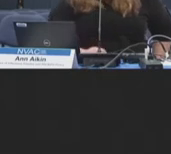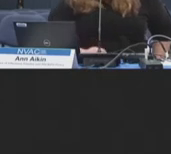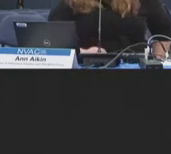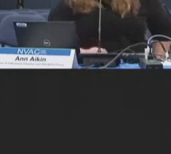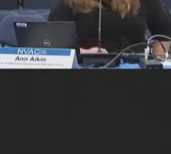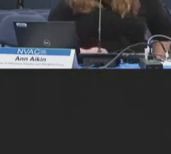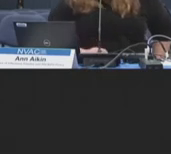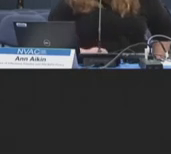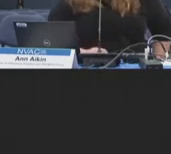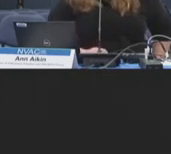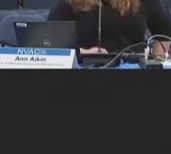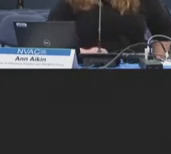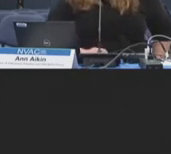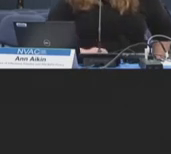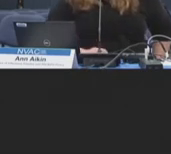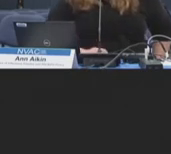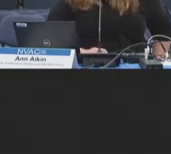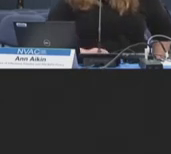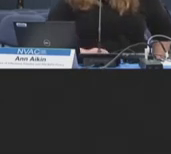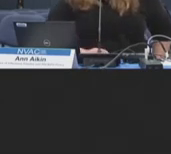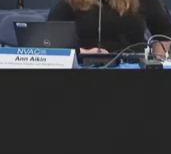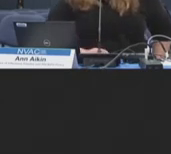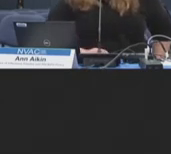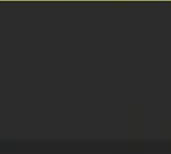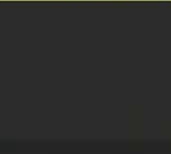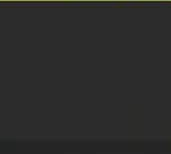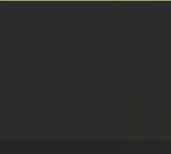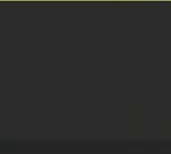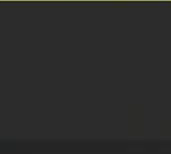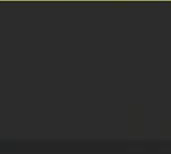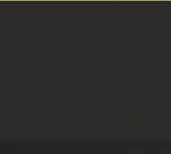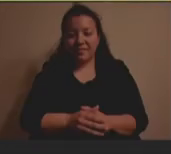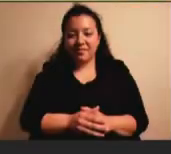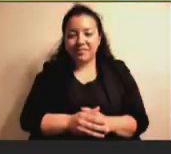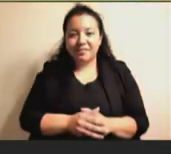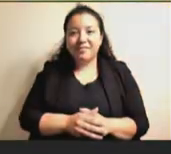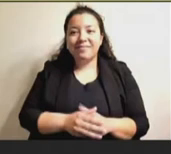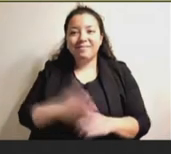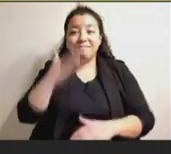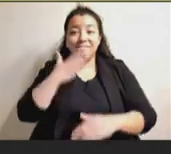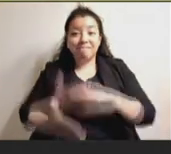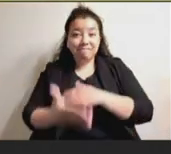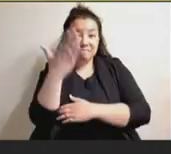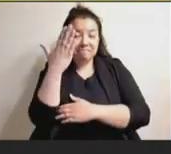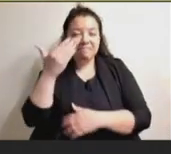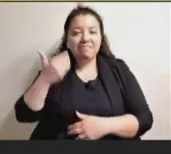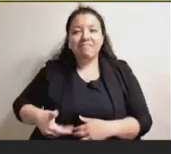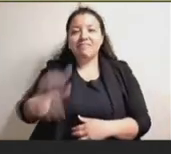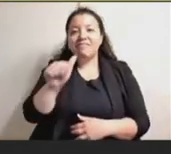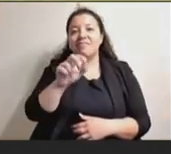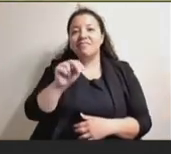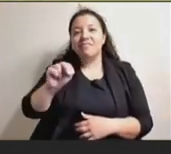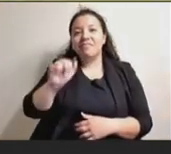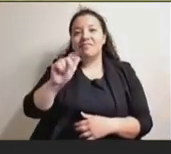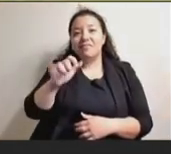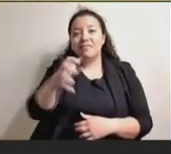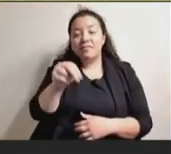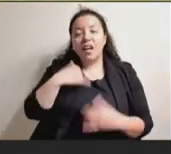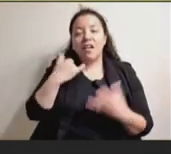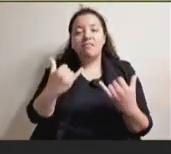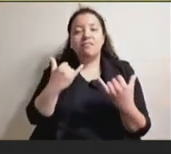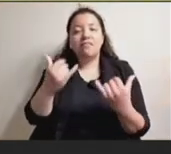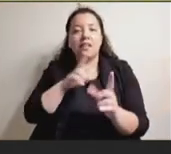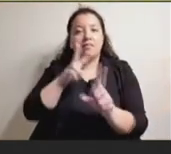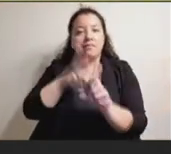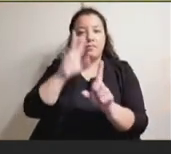Ann Good morning. I'd like to call this meeting to order. My name is Ann Akin. I'm the Acting Designated Federal Officer